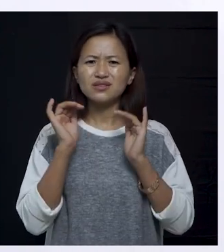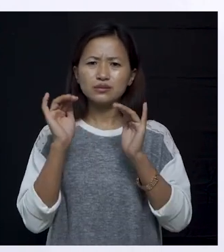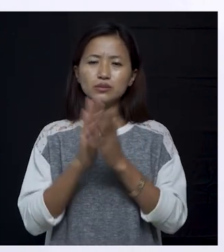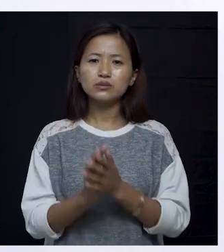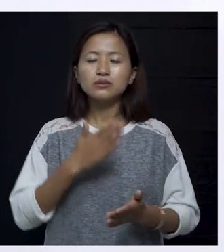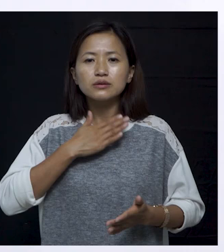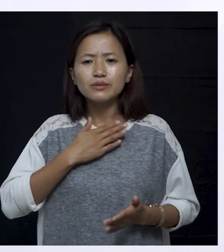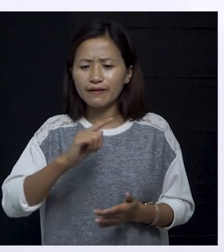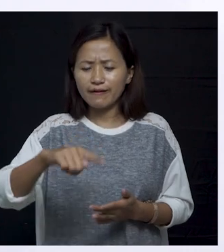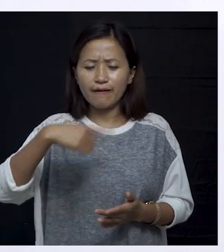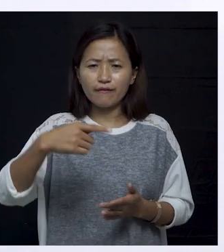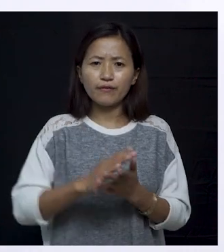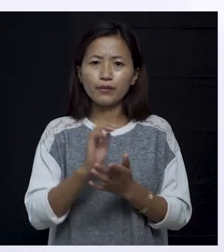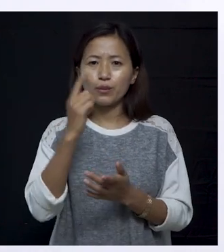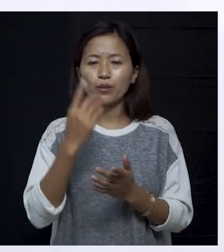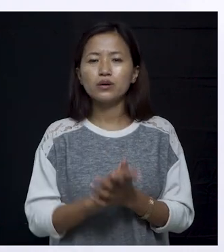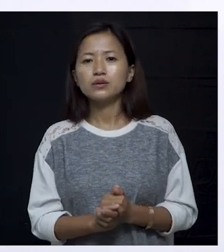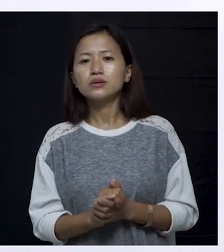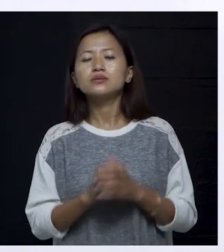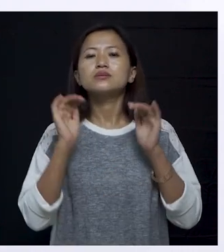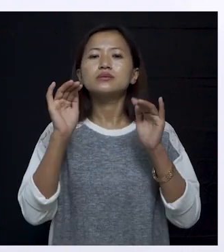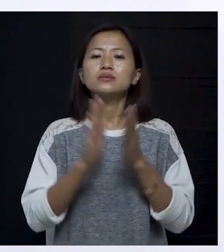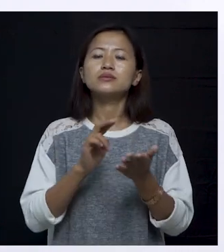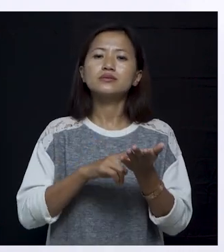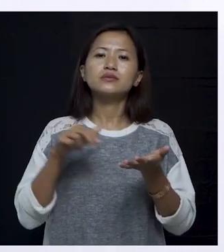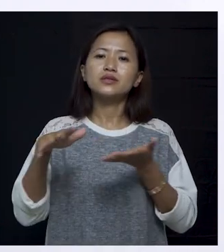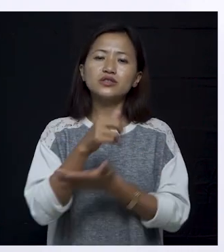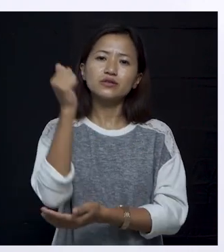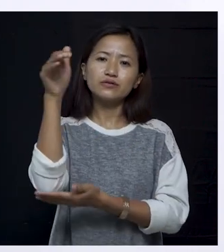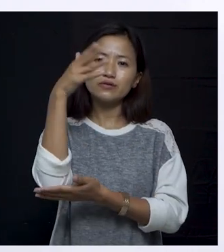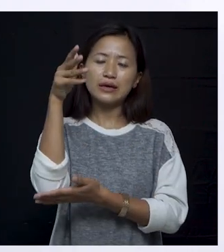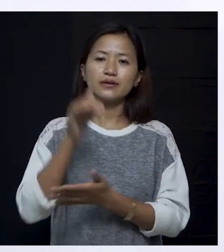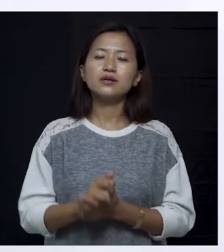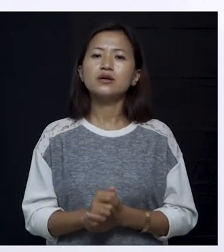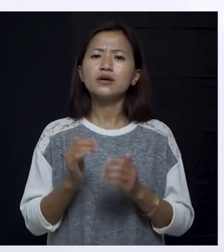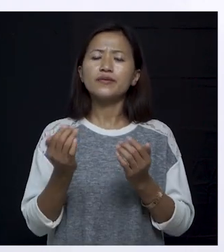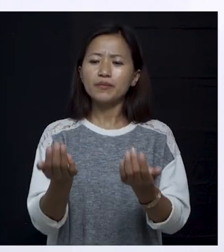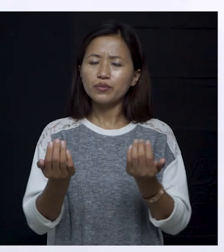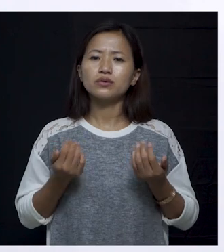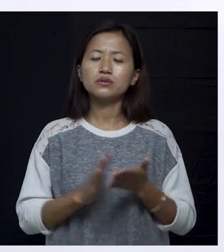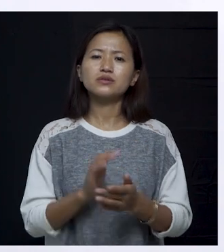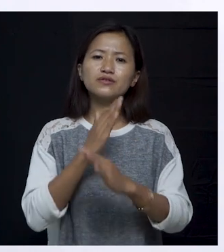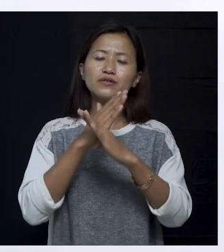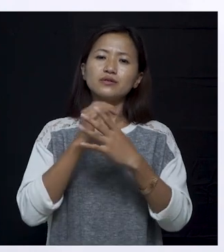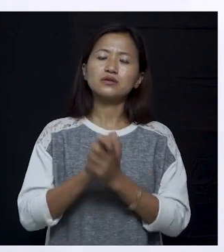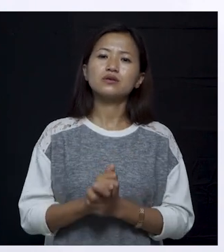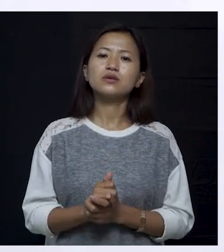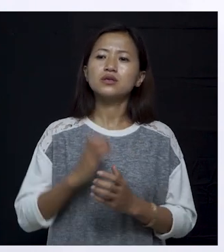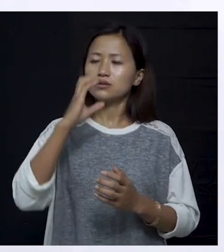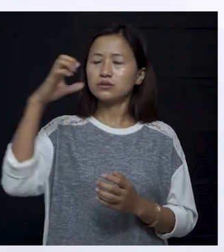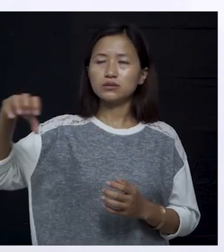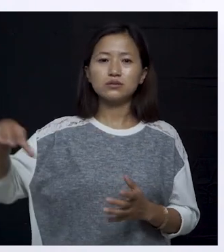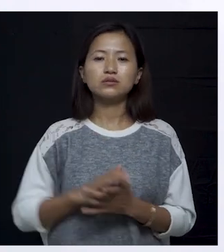respect everyone, okay? Then we are supposed to respect the national flag. We are supposed to protect and defend our country, isn't it?